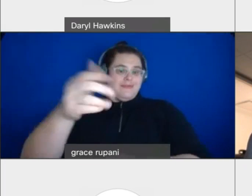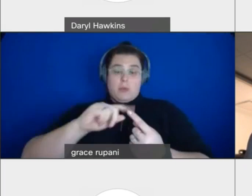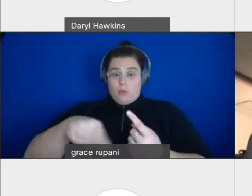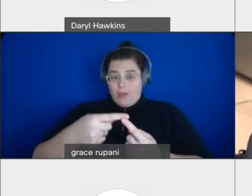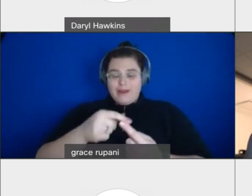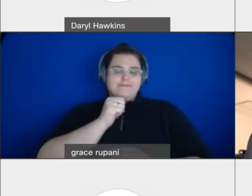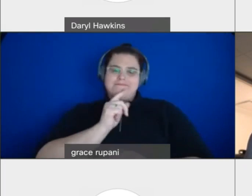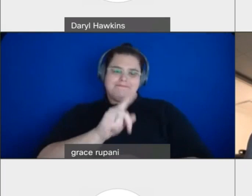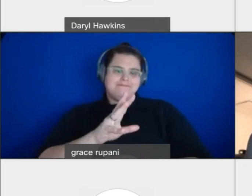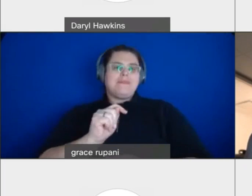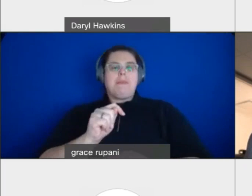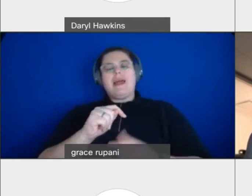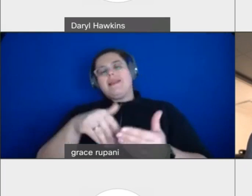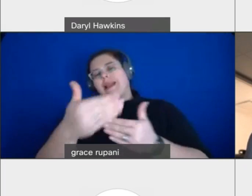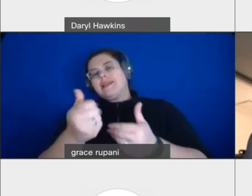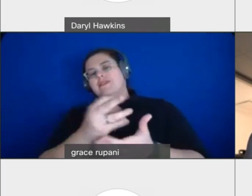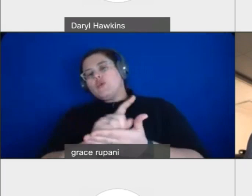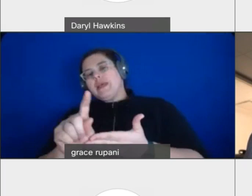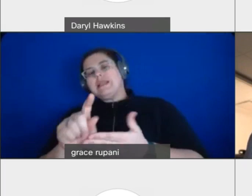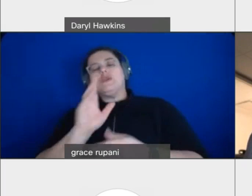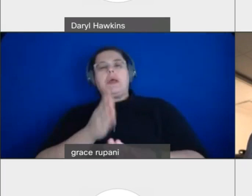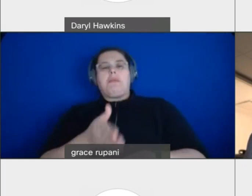in the next couple of weeks. I'll say that.